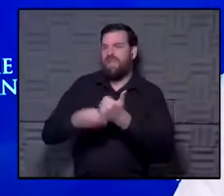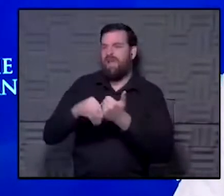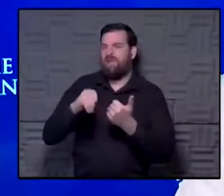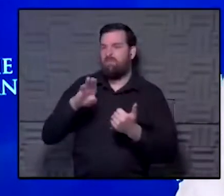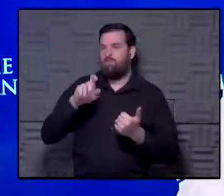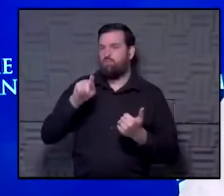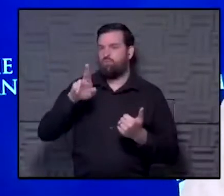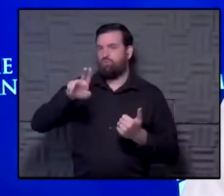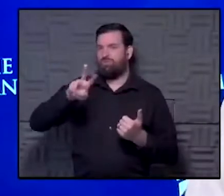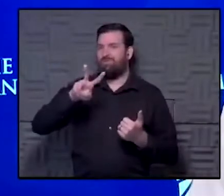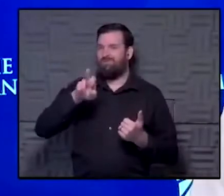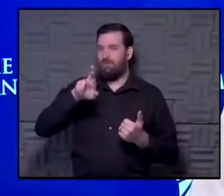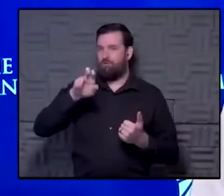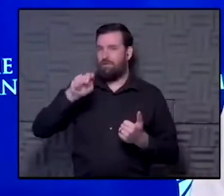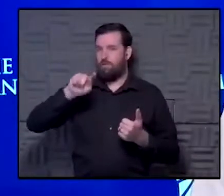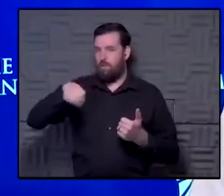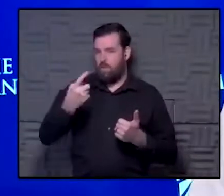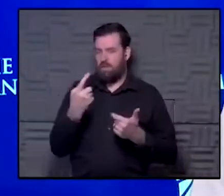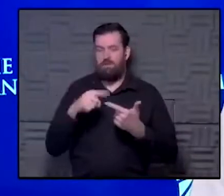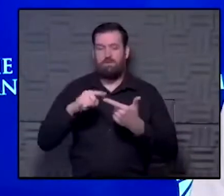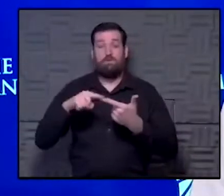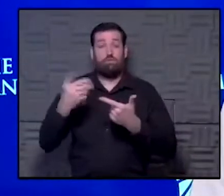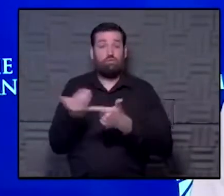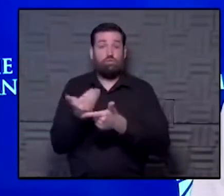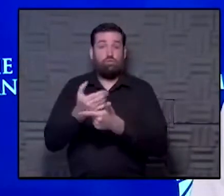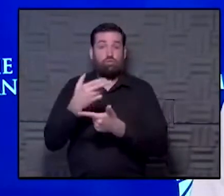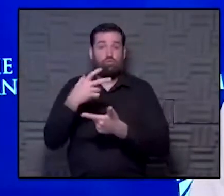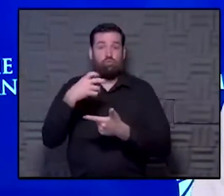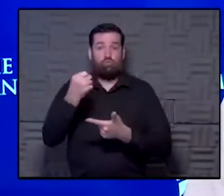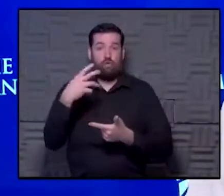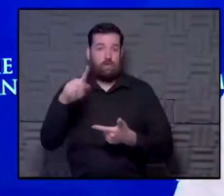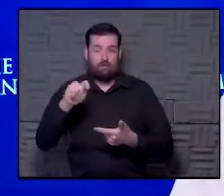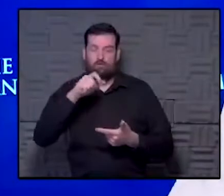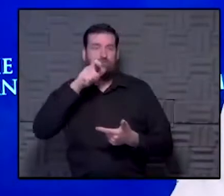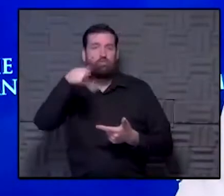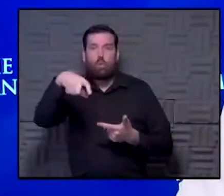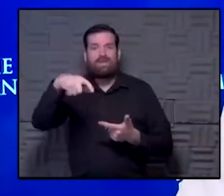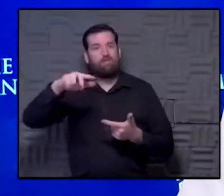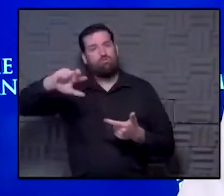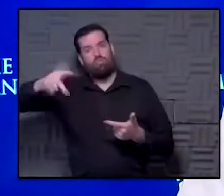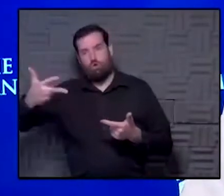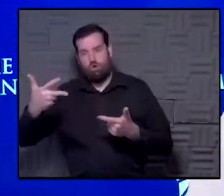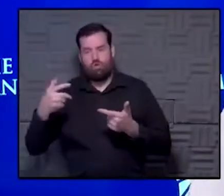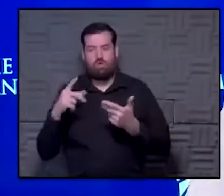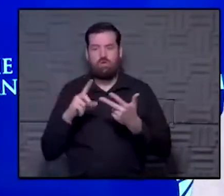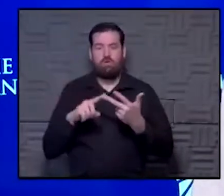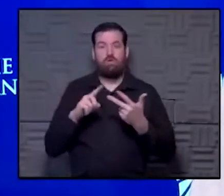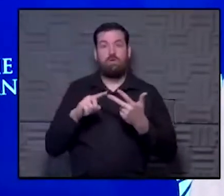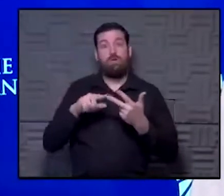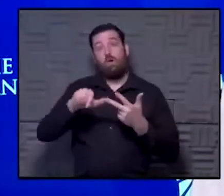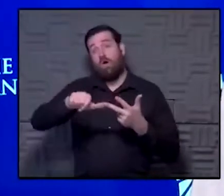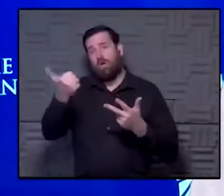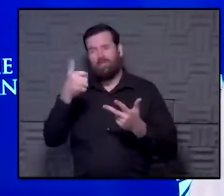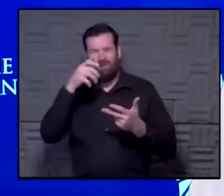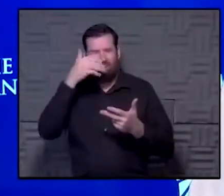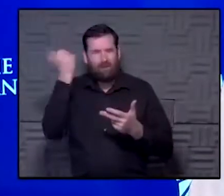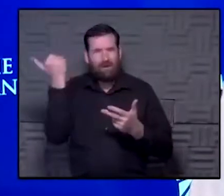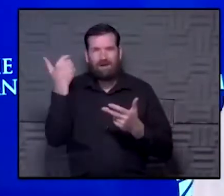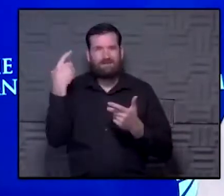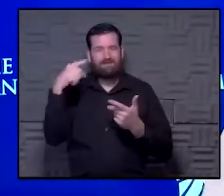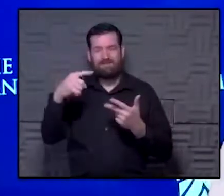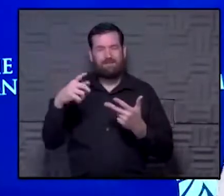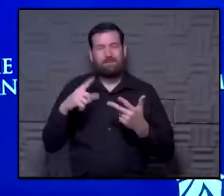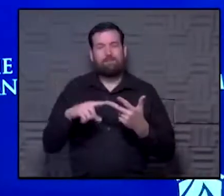variant only in it. A new shot that's got the variant in it, so you don't have to get you don't have to get the 3rd shot. And then there was another one, I forgot what the 3rd shot